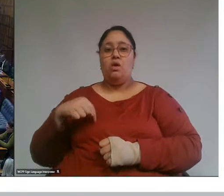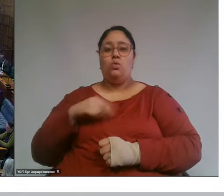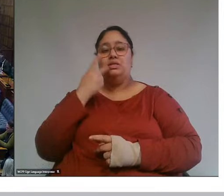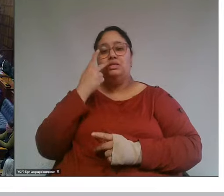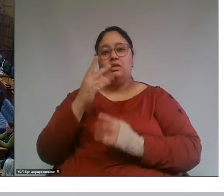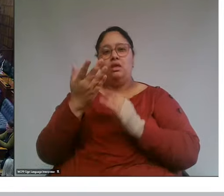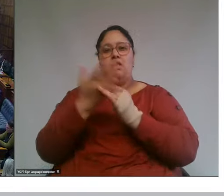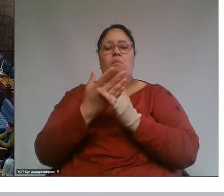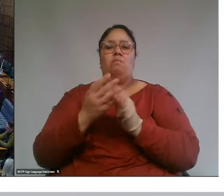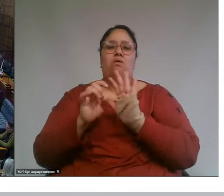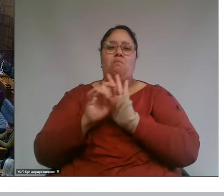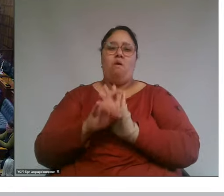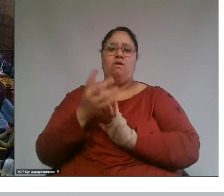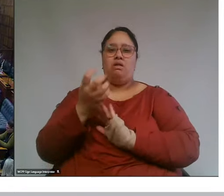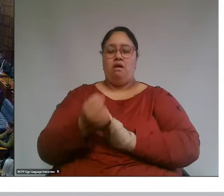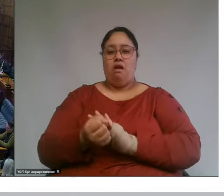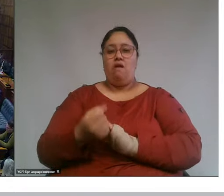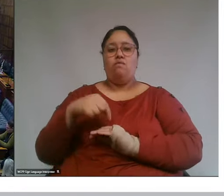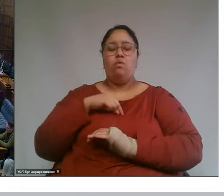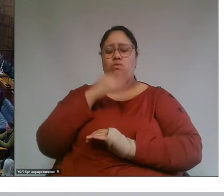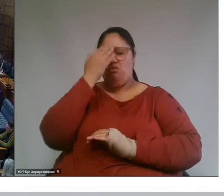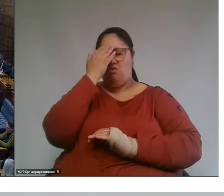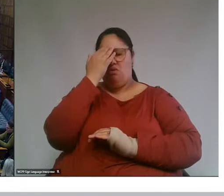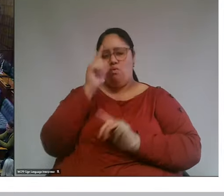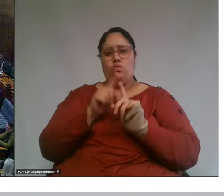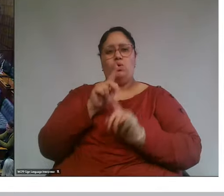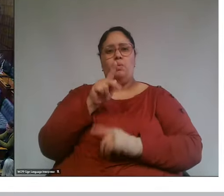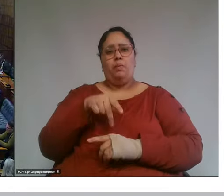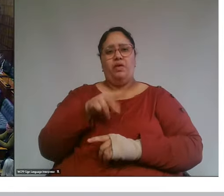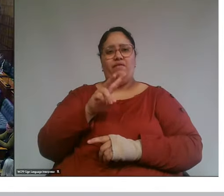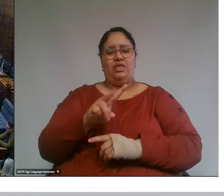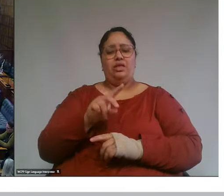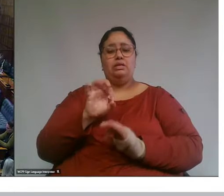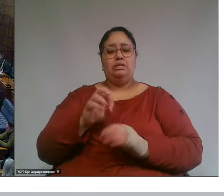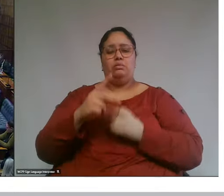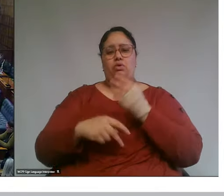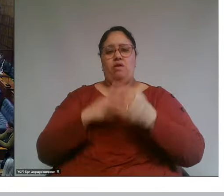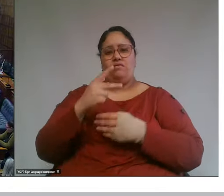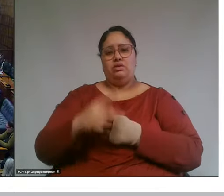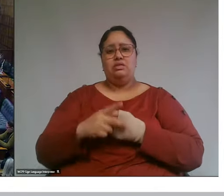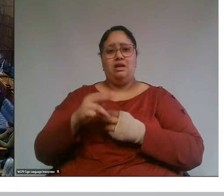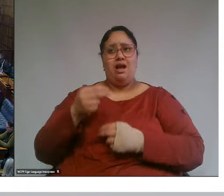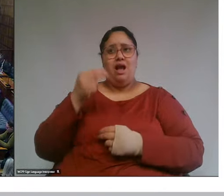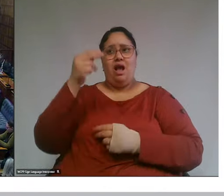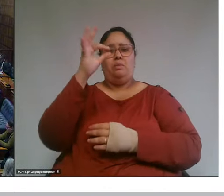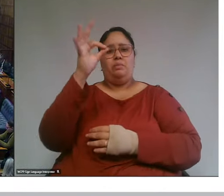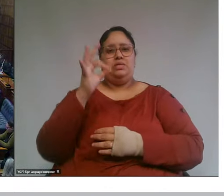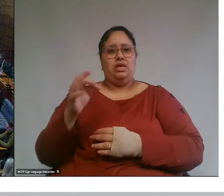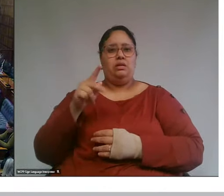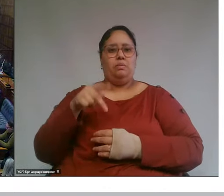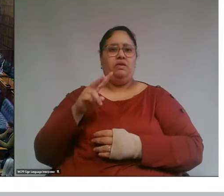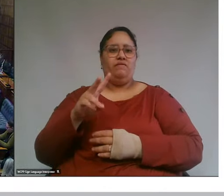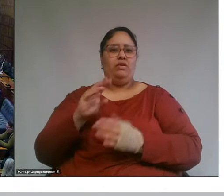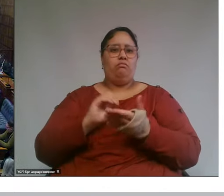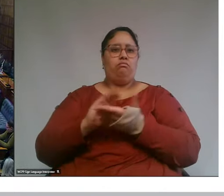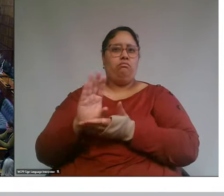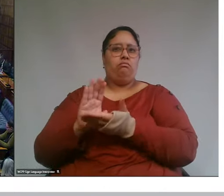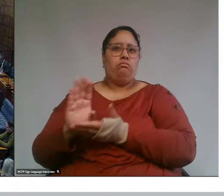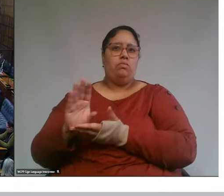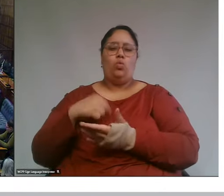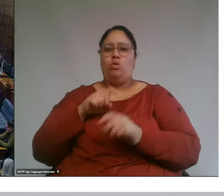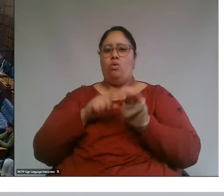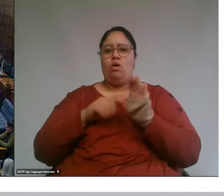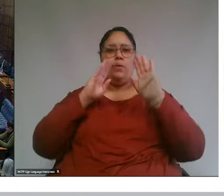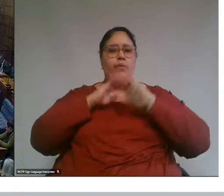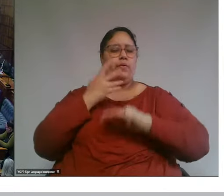gap in the market um we know that uh PBS this province has the highest rate of PV installations we don't have the